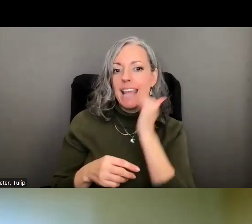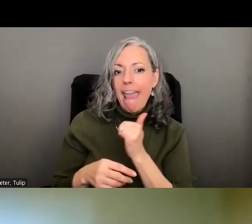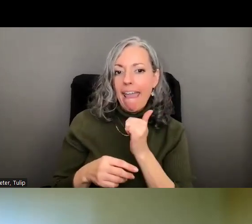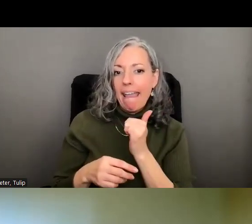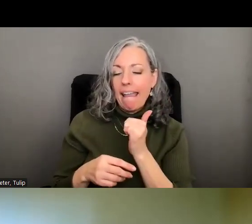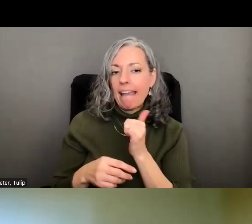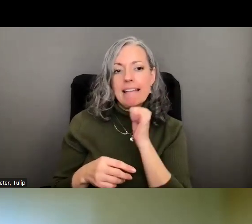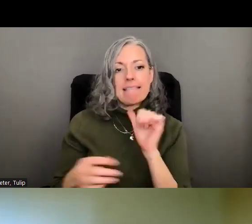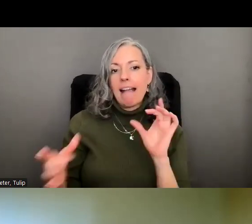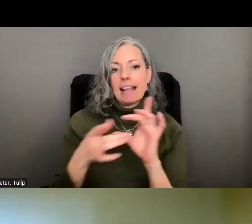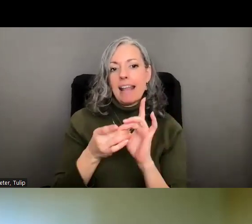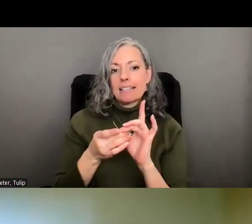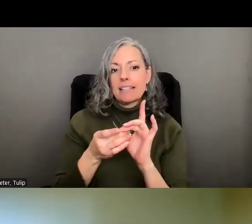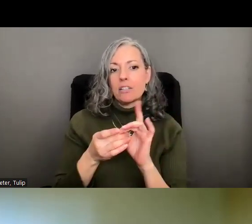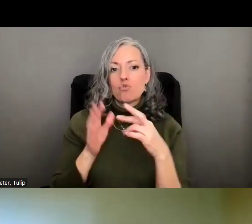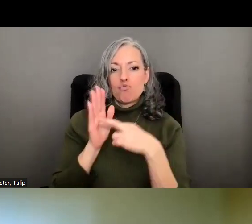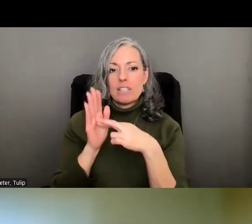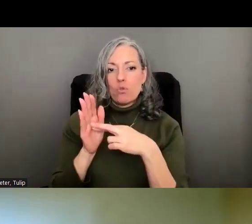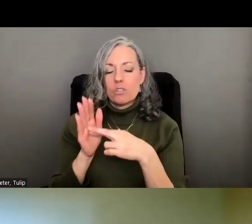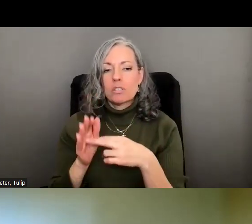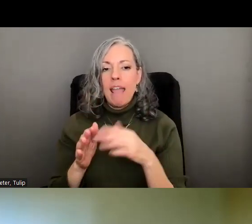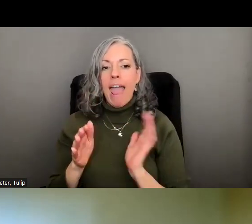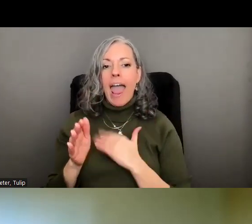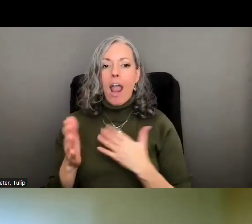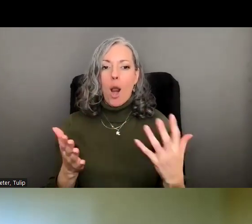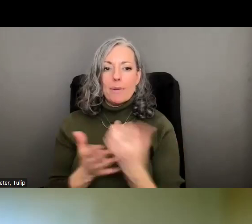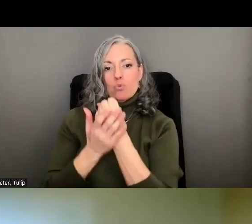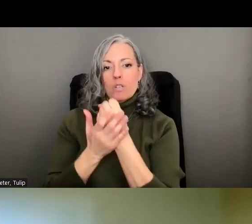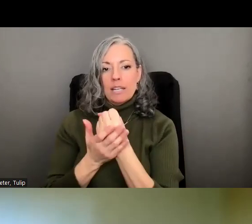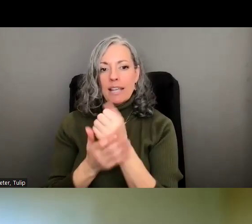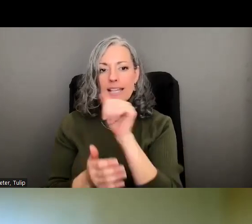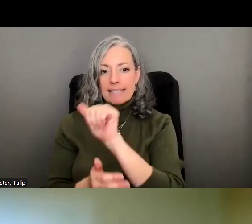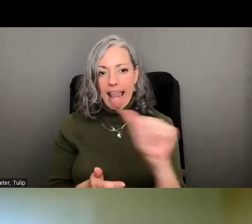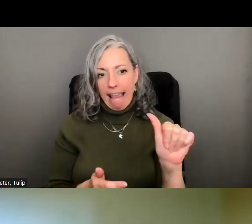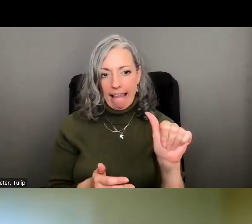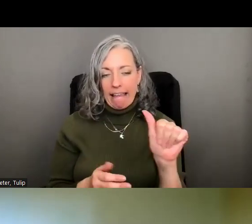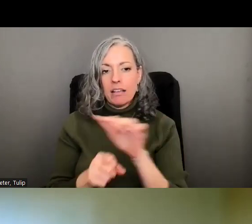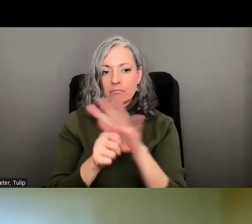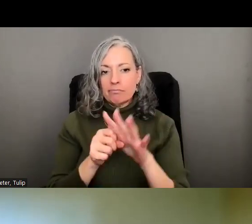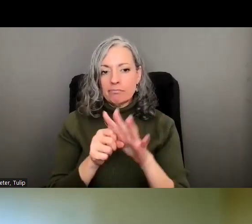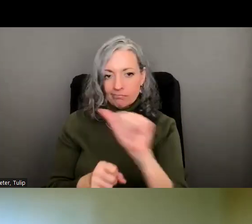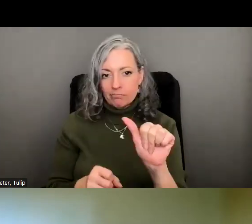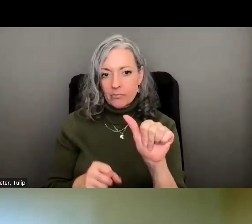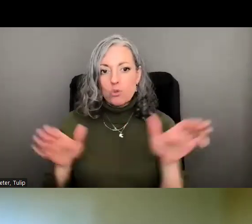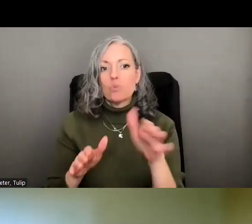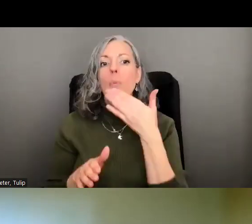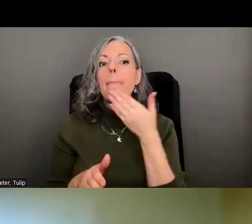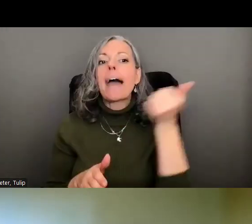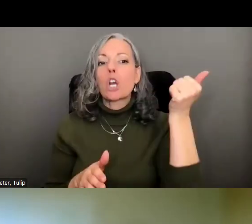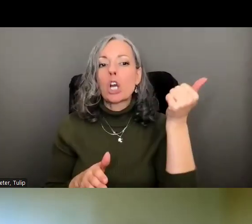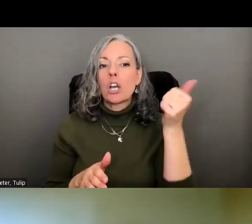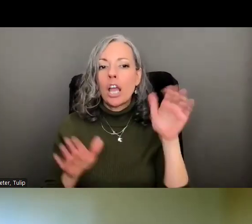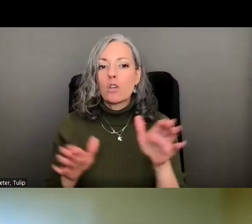resources. It's our chance as an aging network and as area agencies on aging to do better and to do